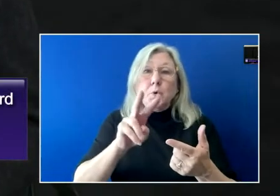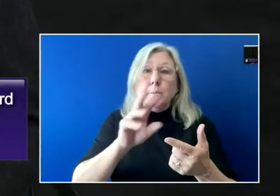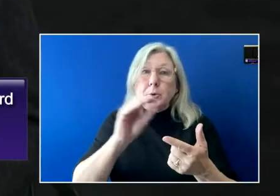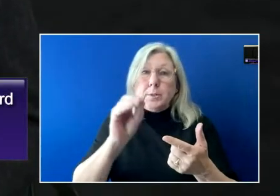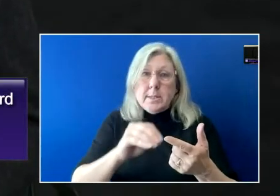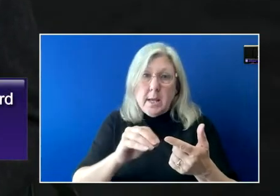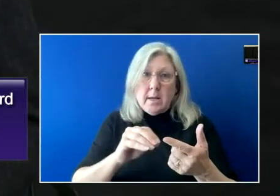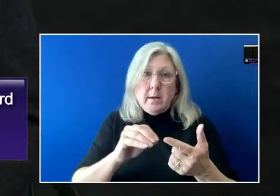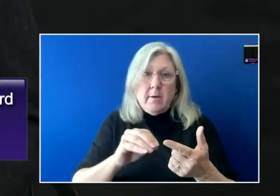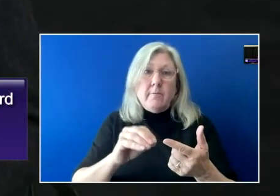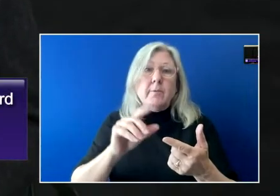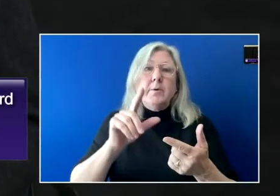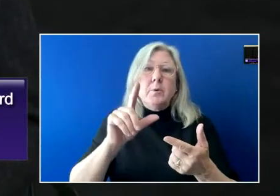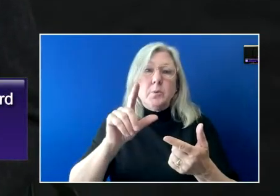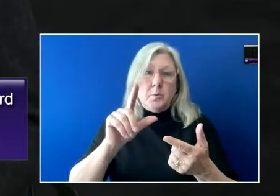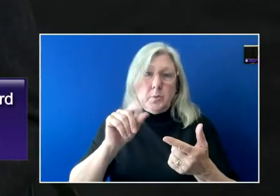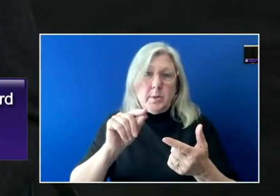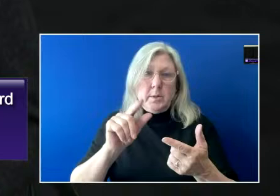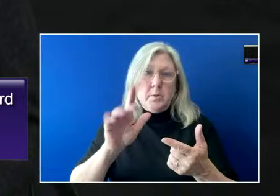that question